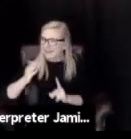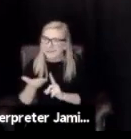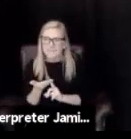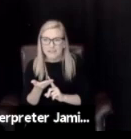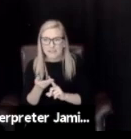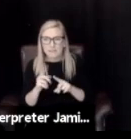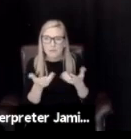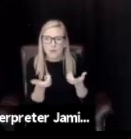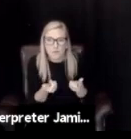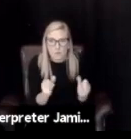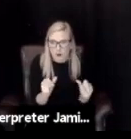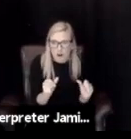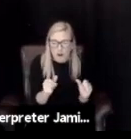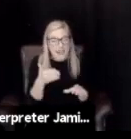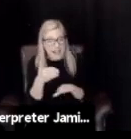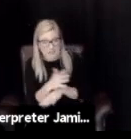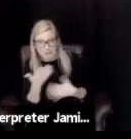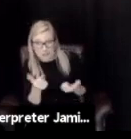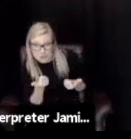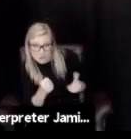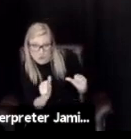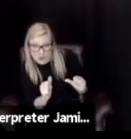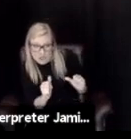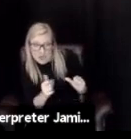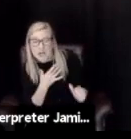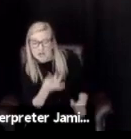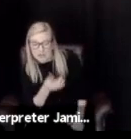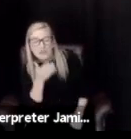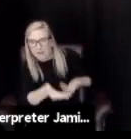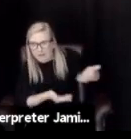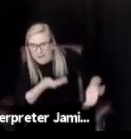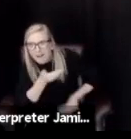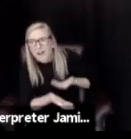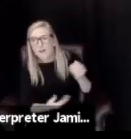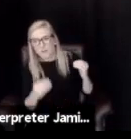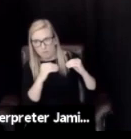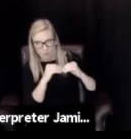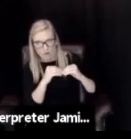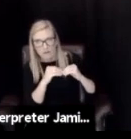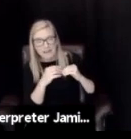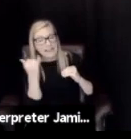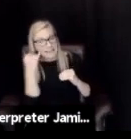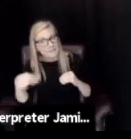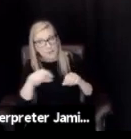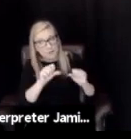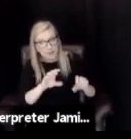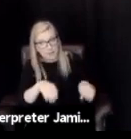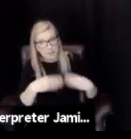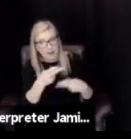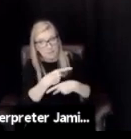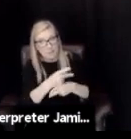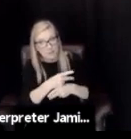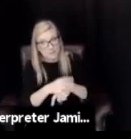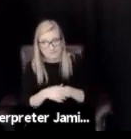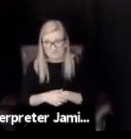you out. After they try you out, they will hire you for more business. If you produce. I hope that